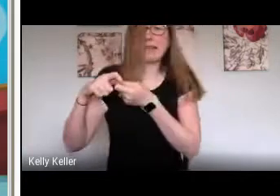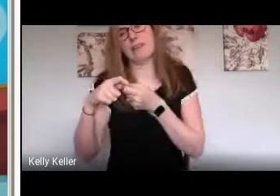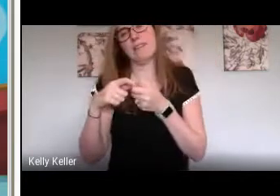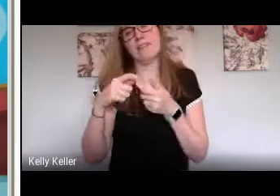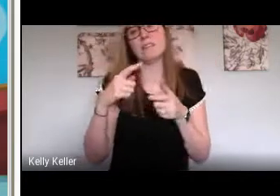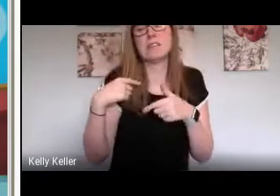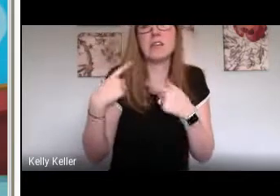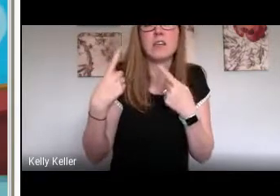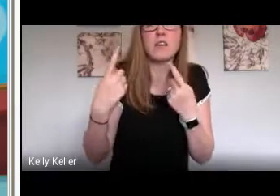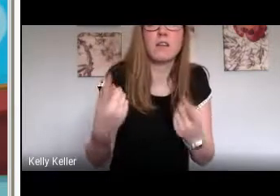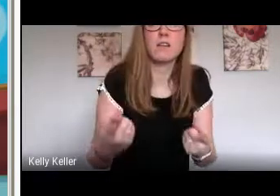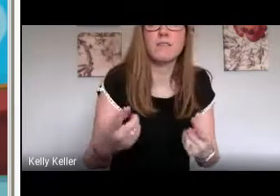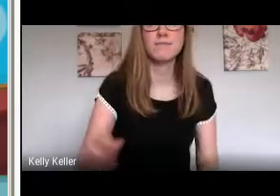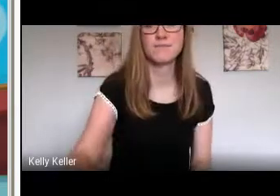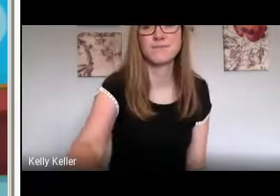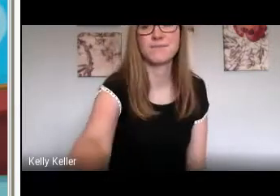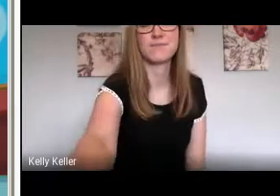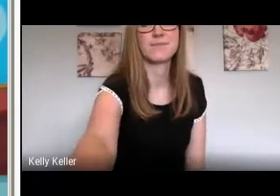quick until